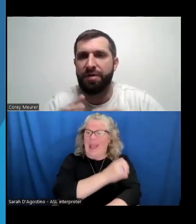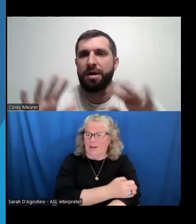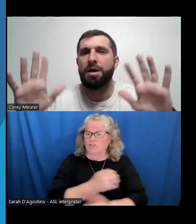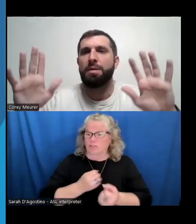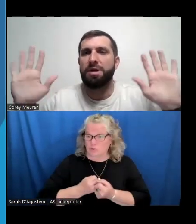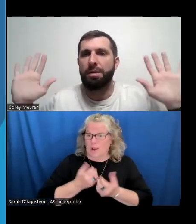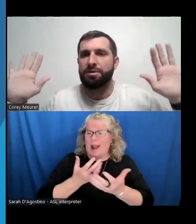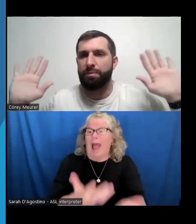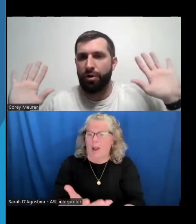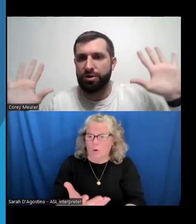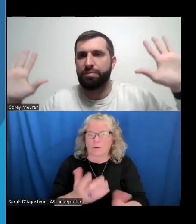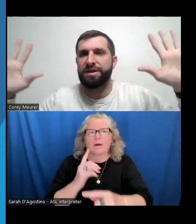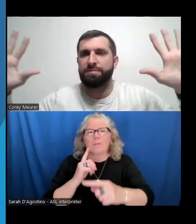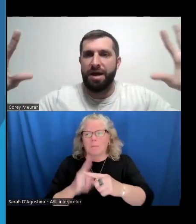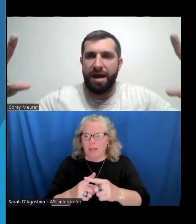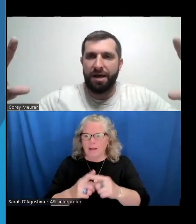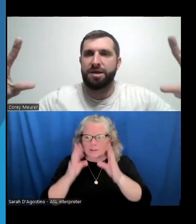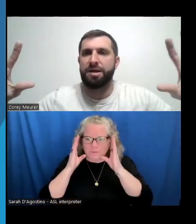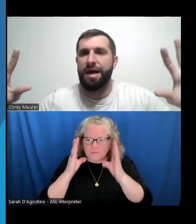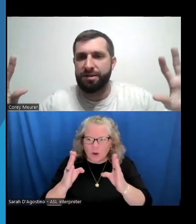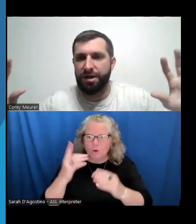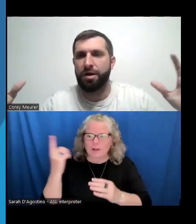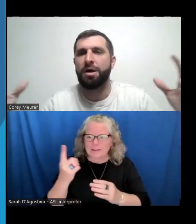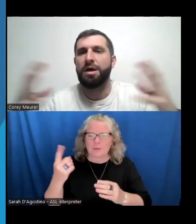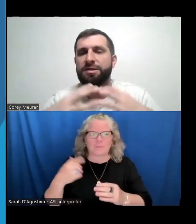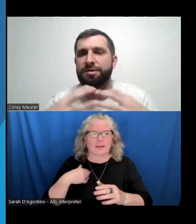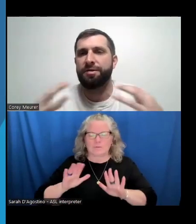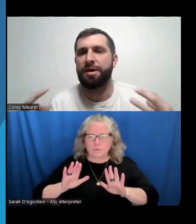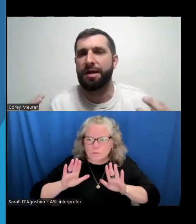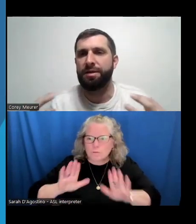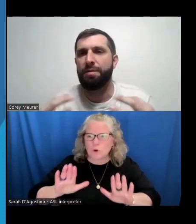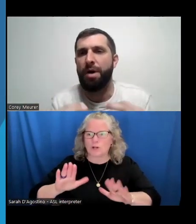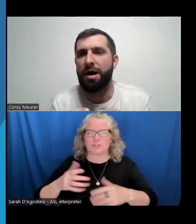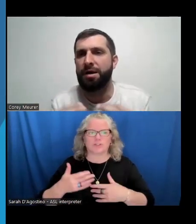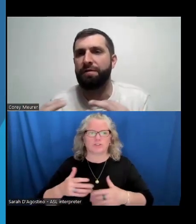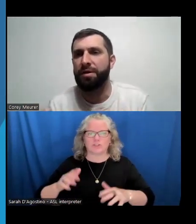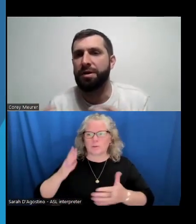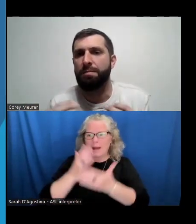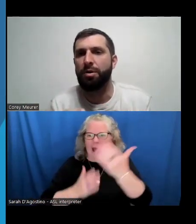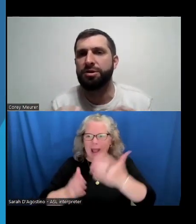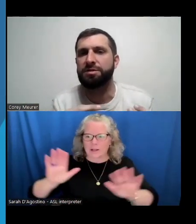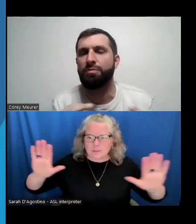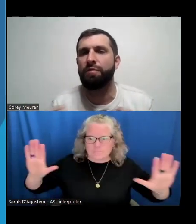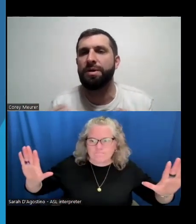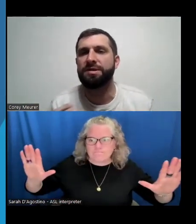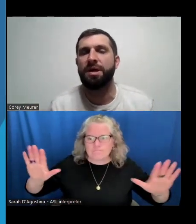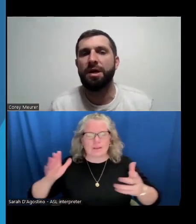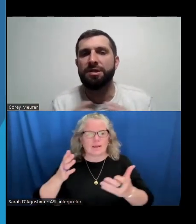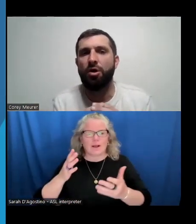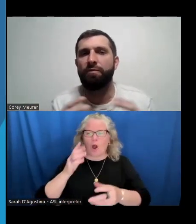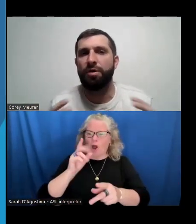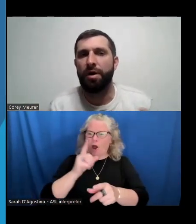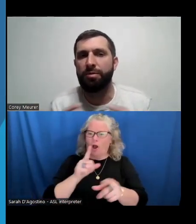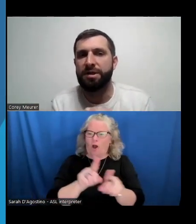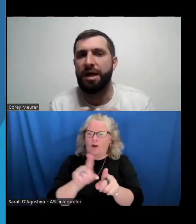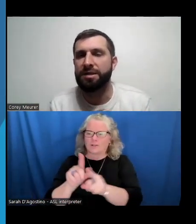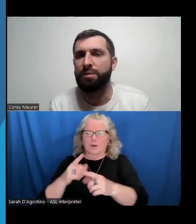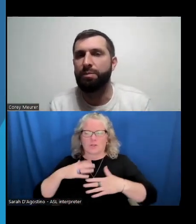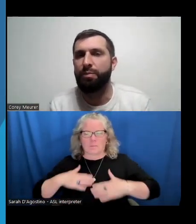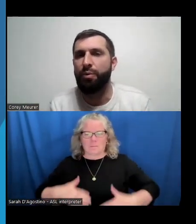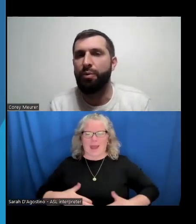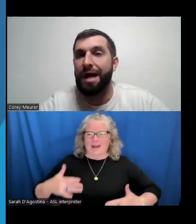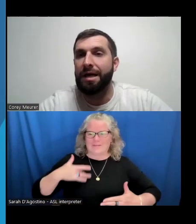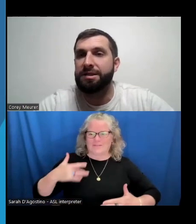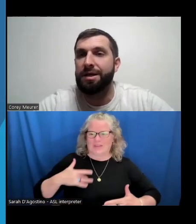onto something, being able to push, place my hands, connect here. It's also connecting the body, feeling, emotions, movements. So hopefully we're able to kind